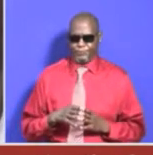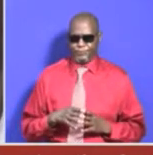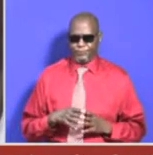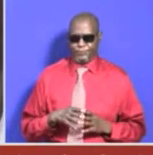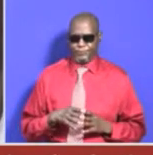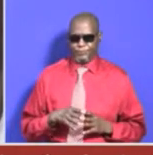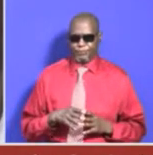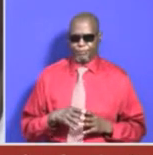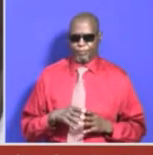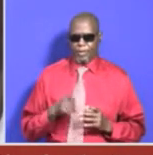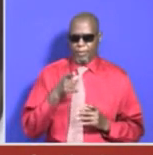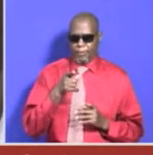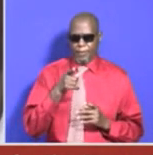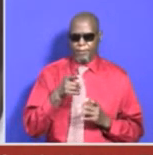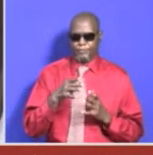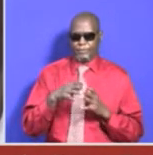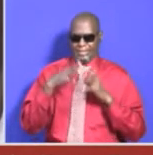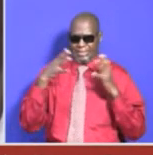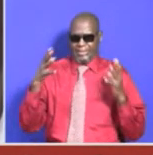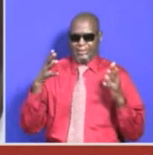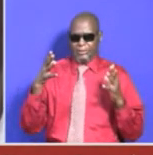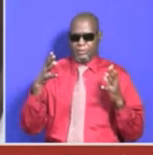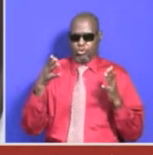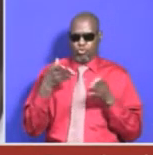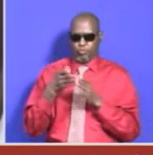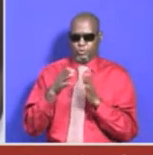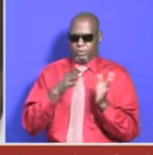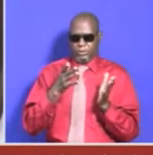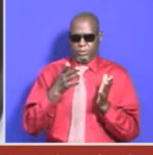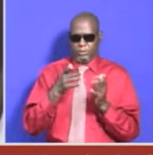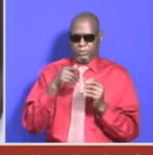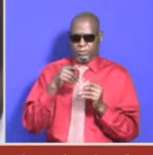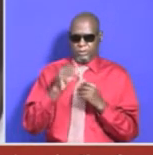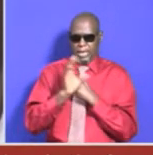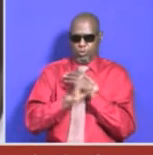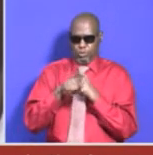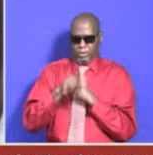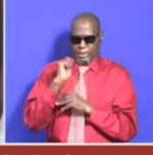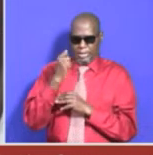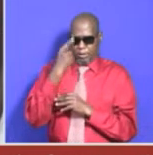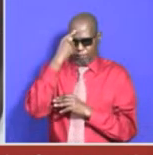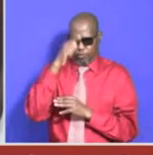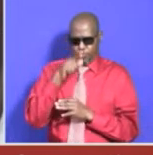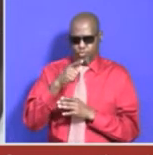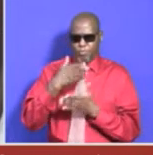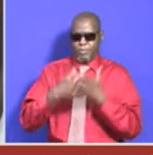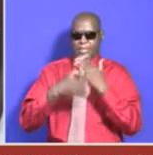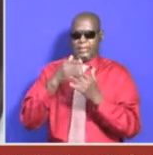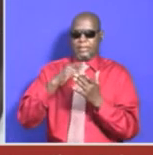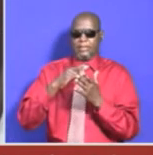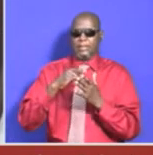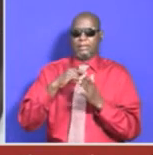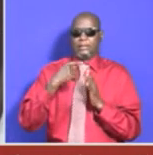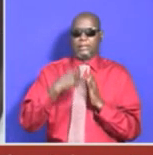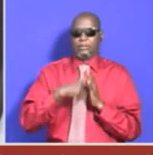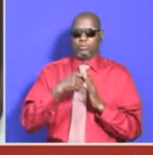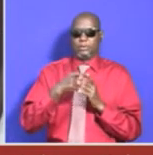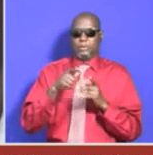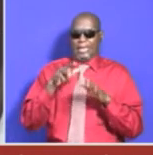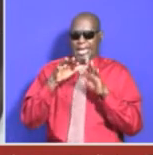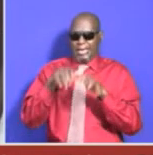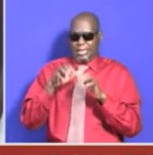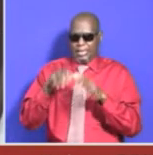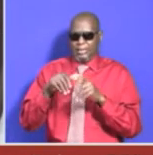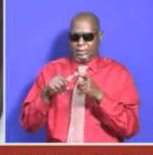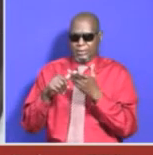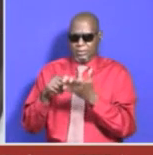great opportunities in this country for you in the building industry, in the horticultural industry, in